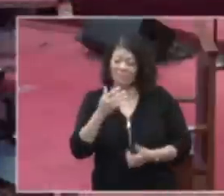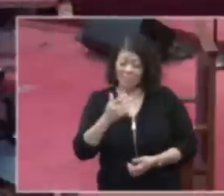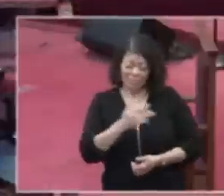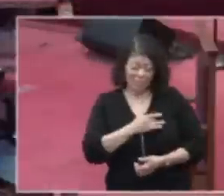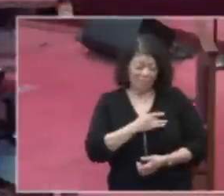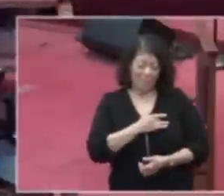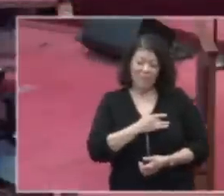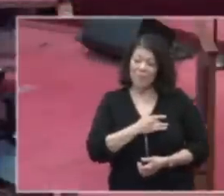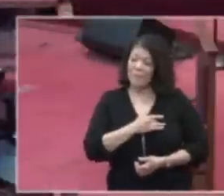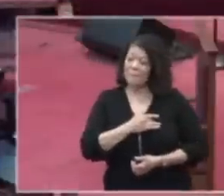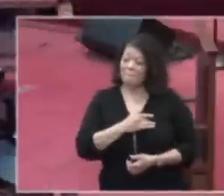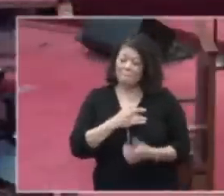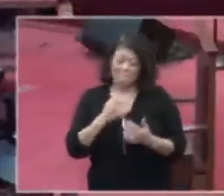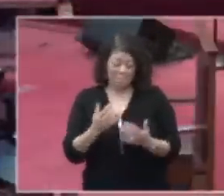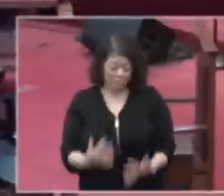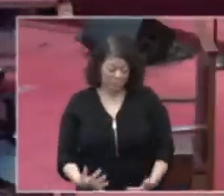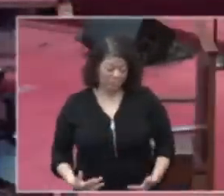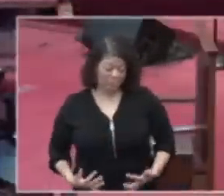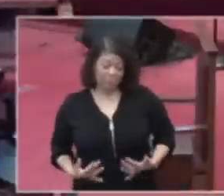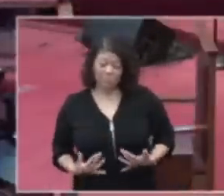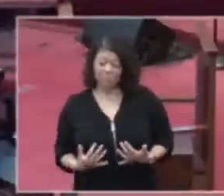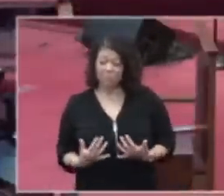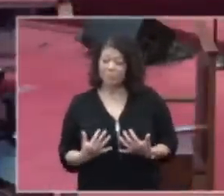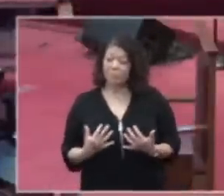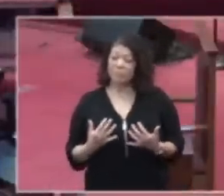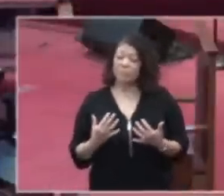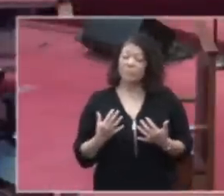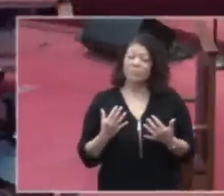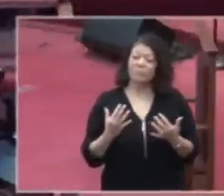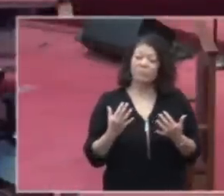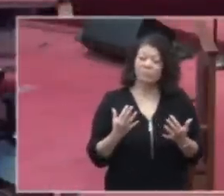up, God. Fill me up. Fill me up. One more time.